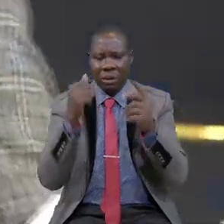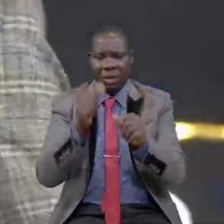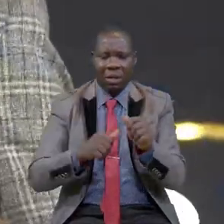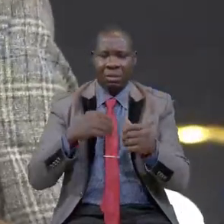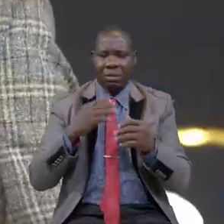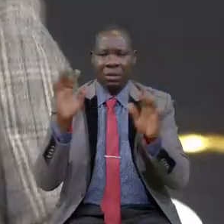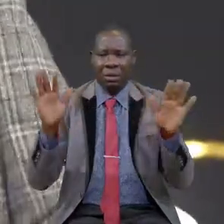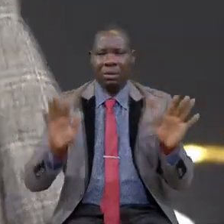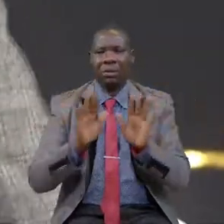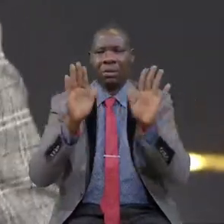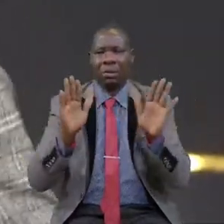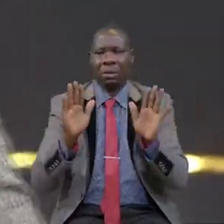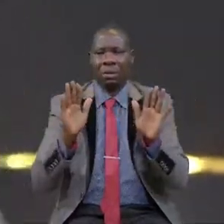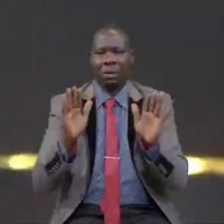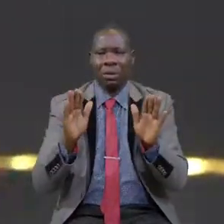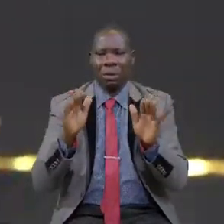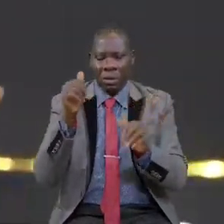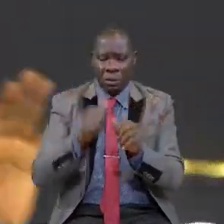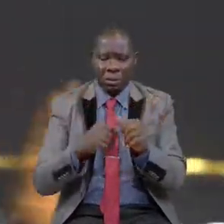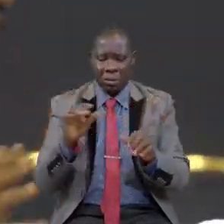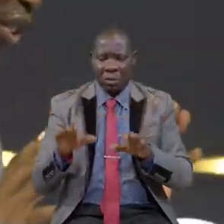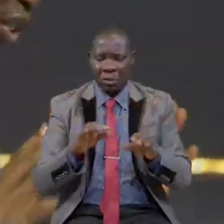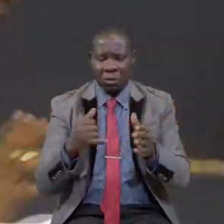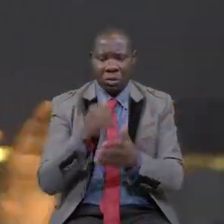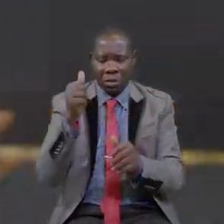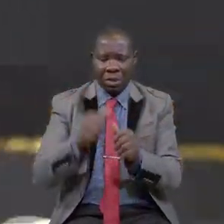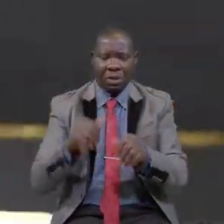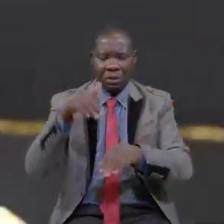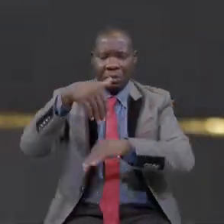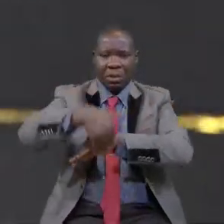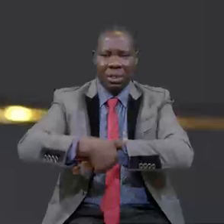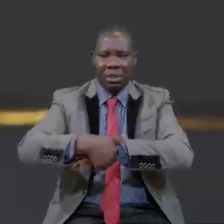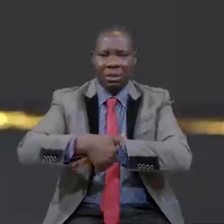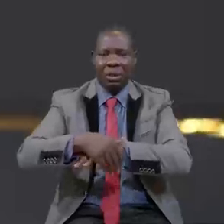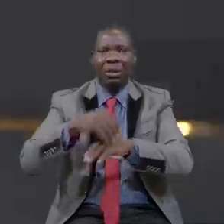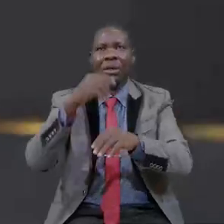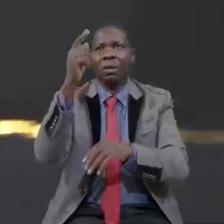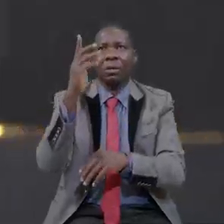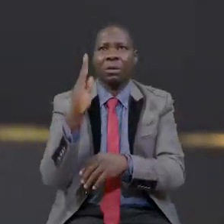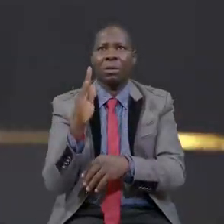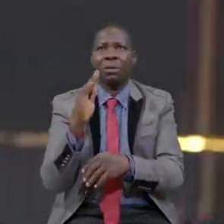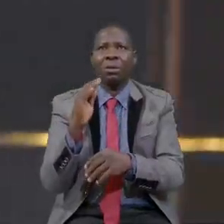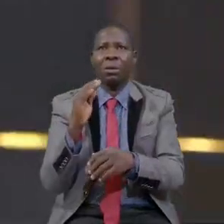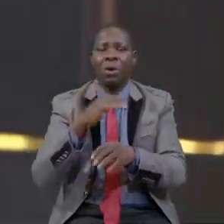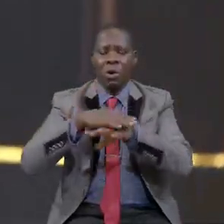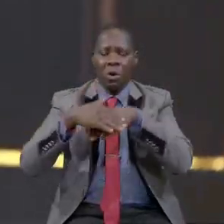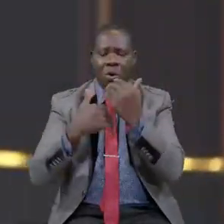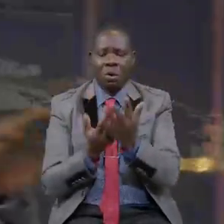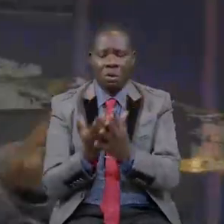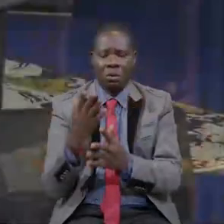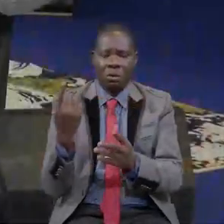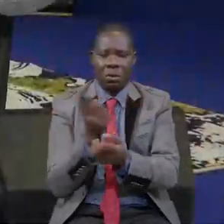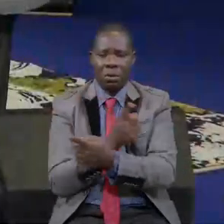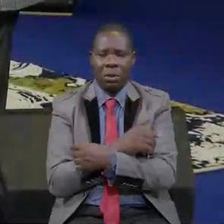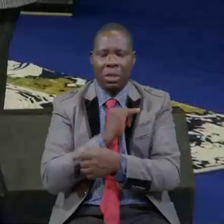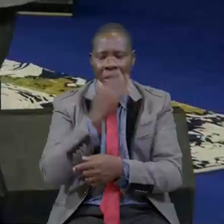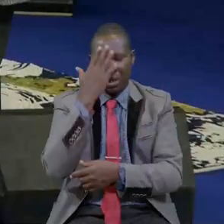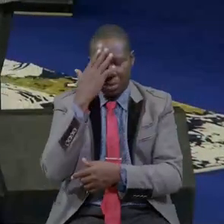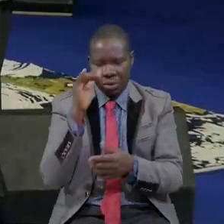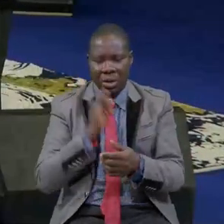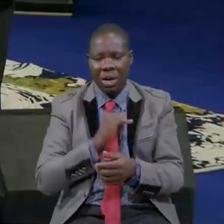forsake some do each every night God all throughout the day I know I messed